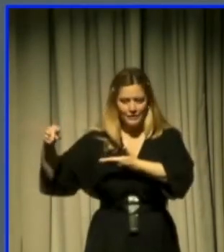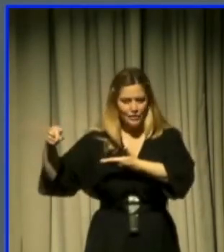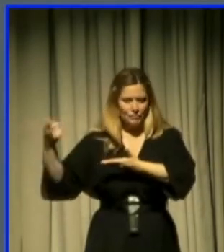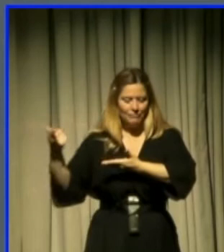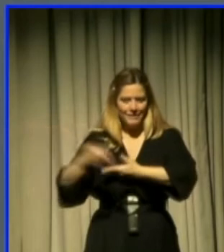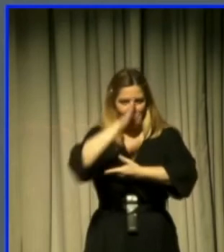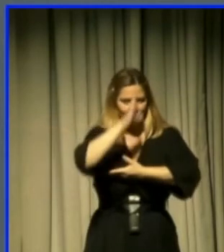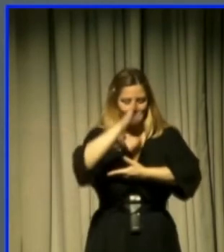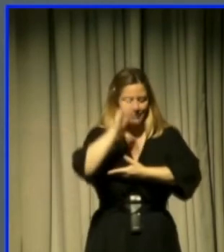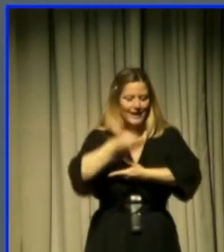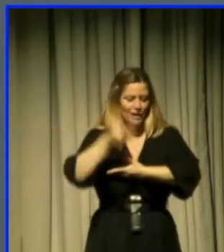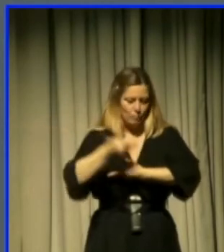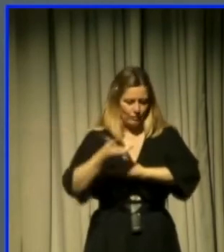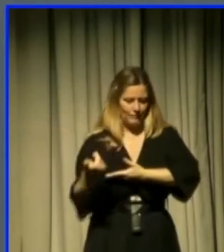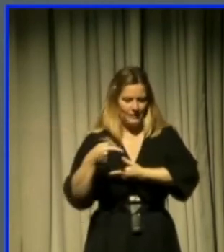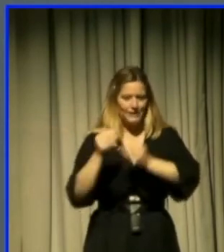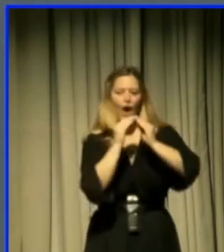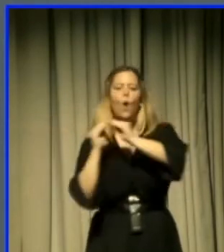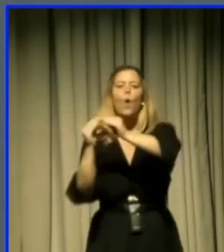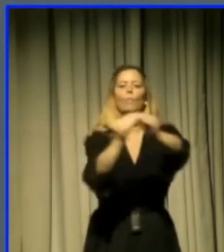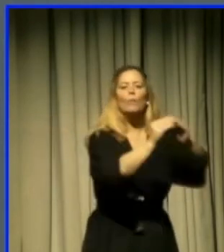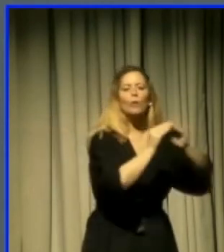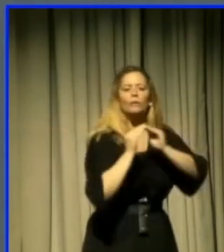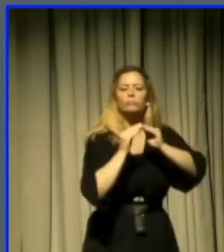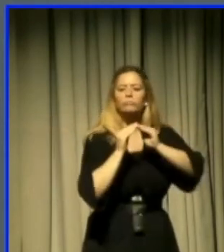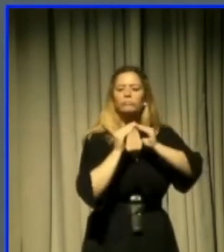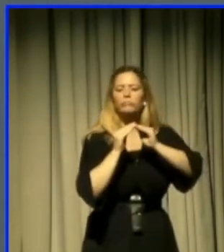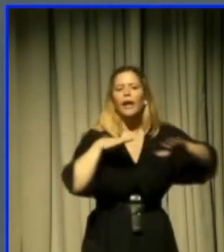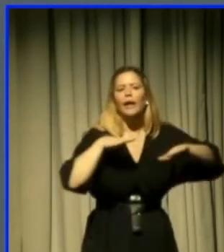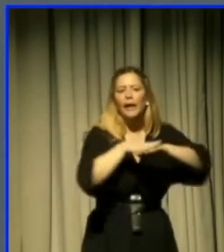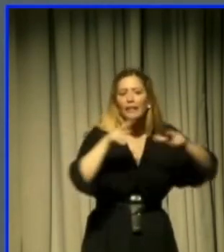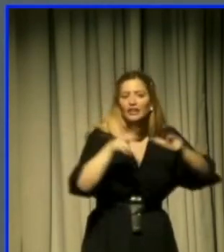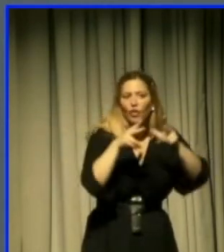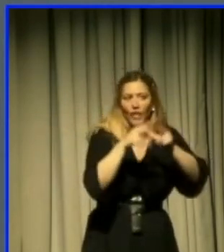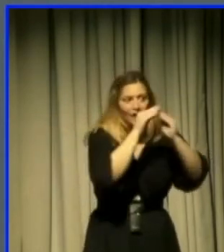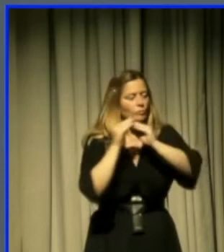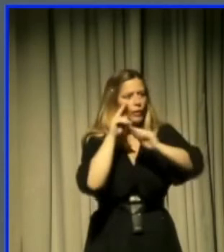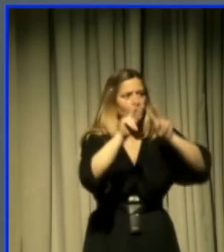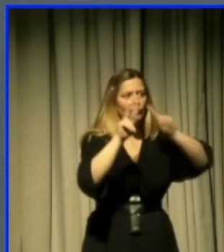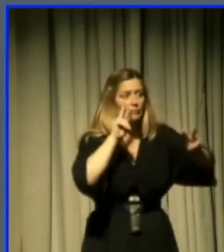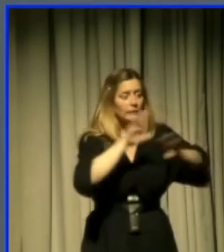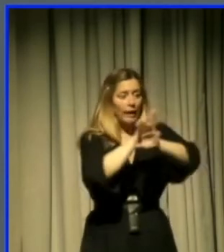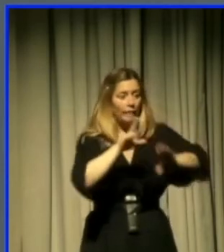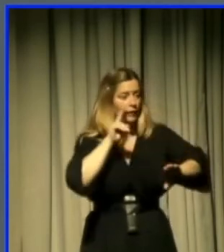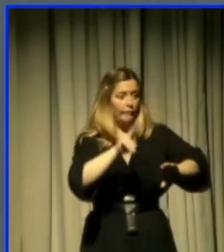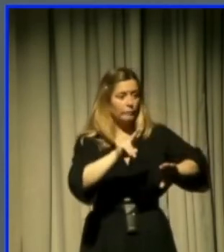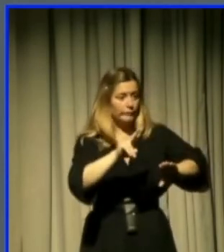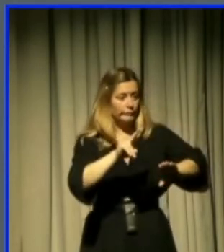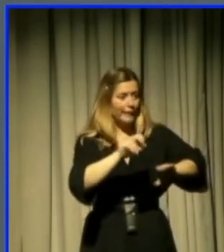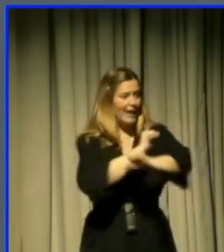to a certain extent inescapable, because of course this is actually in the building blocks of our